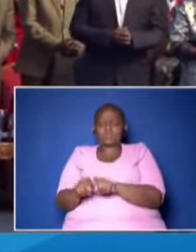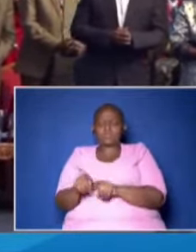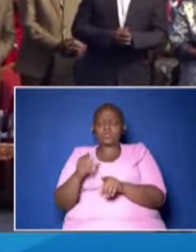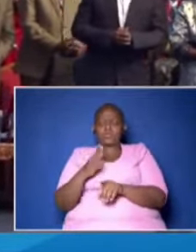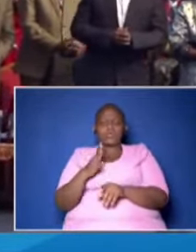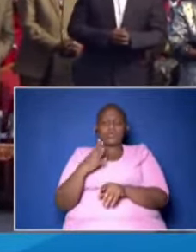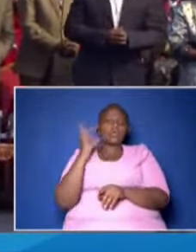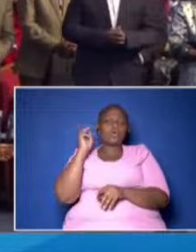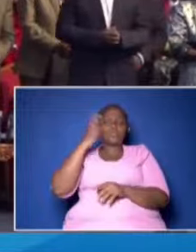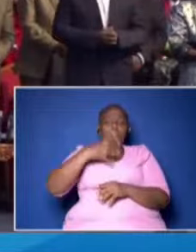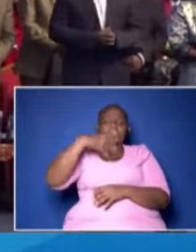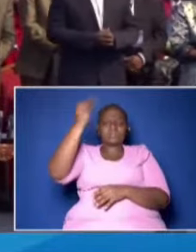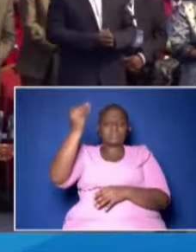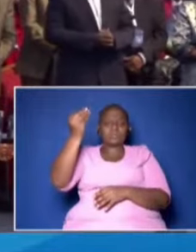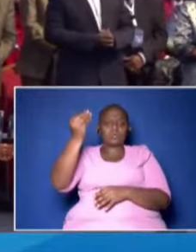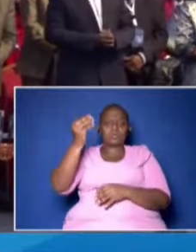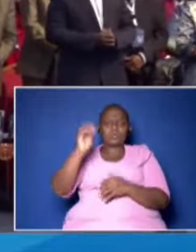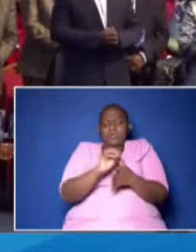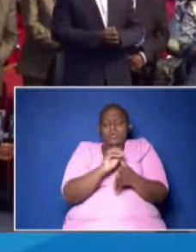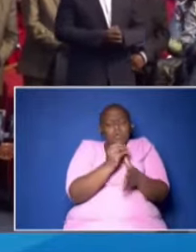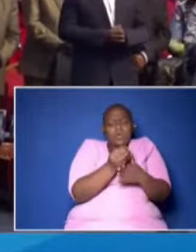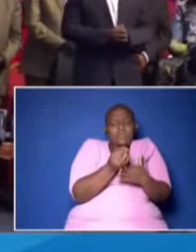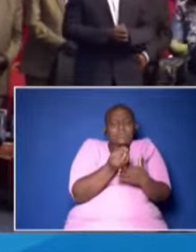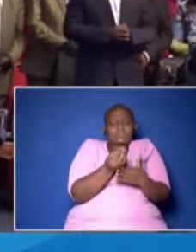go or our